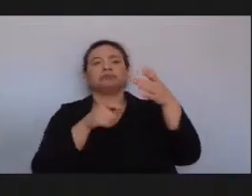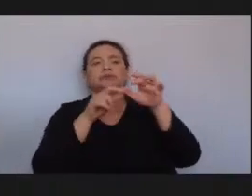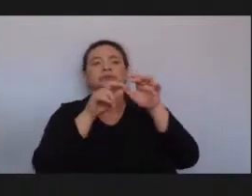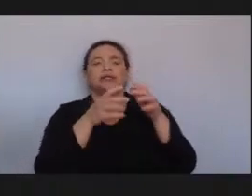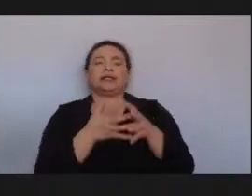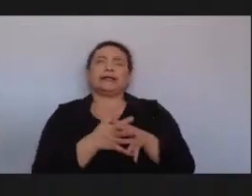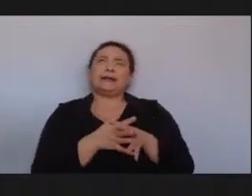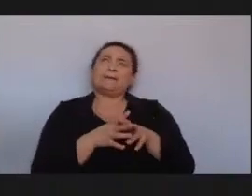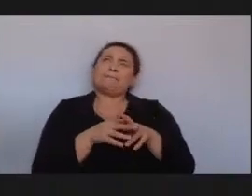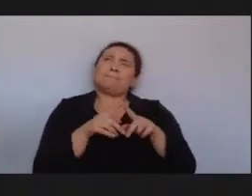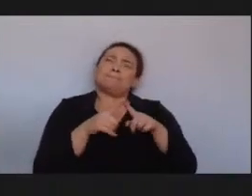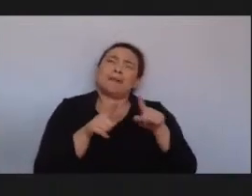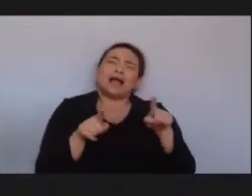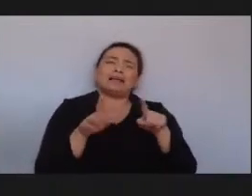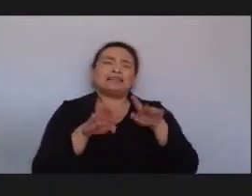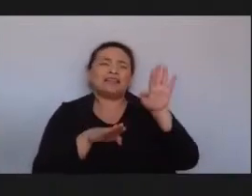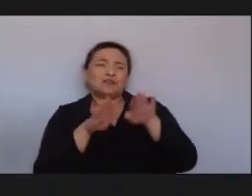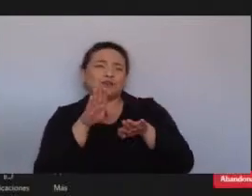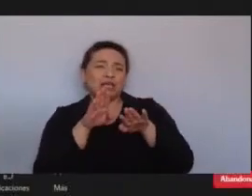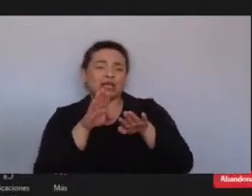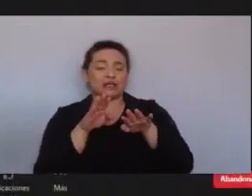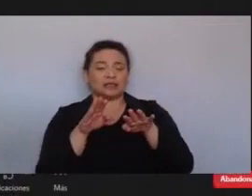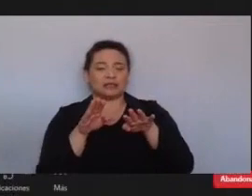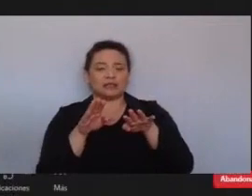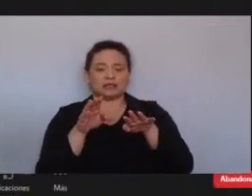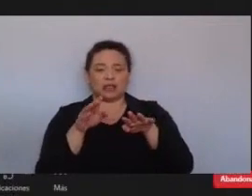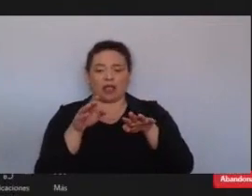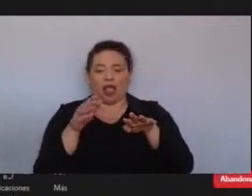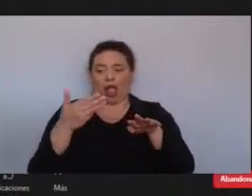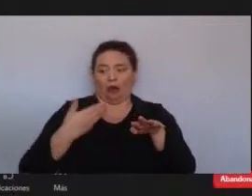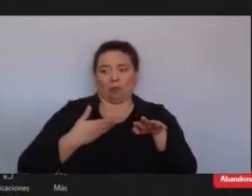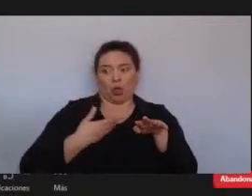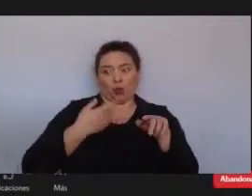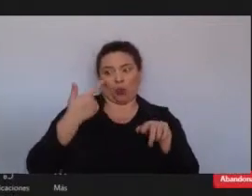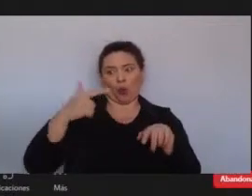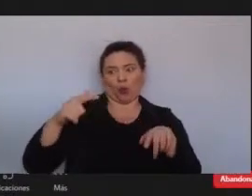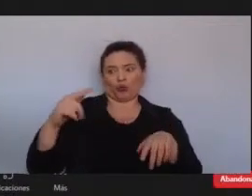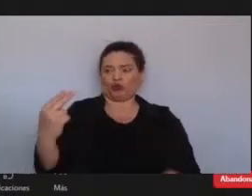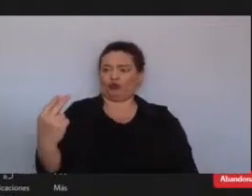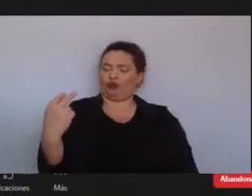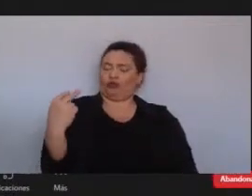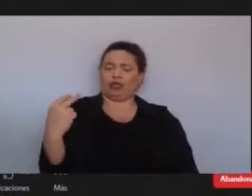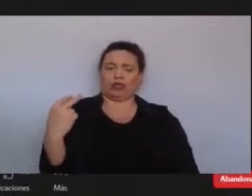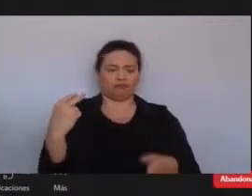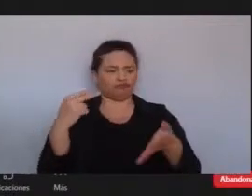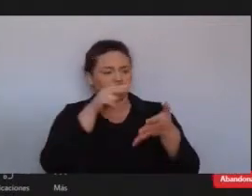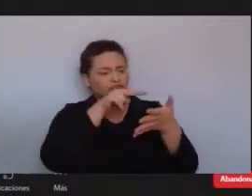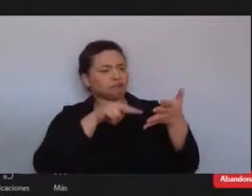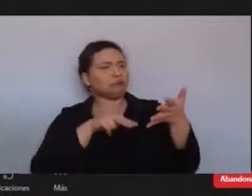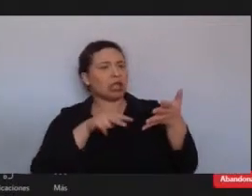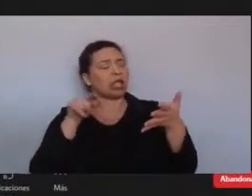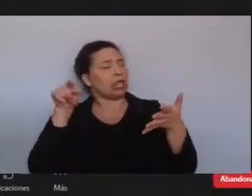my colleague that I'm doing fine, actually. It would be great if I could work on,